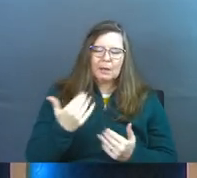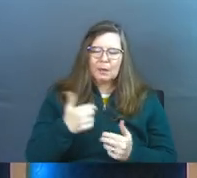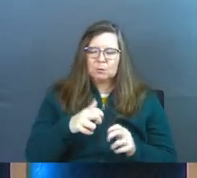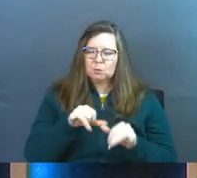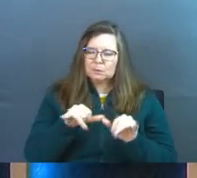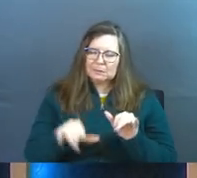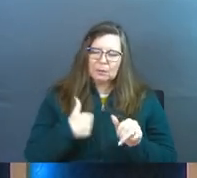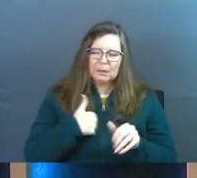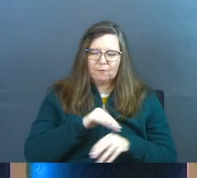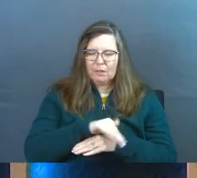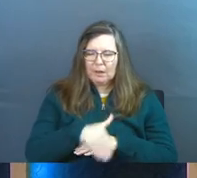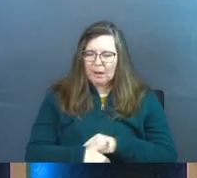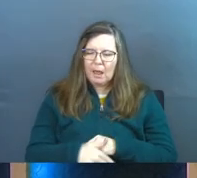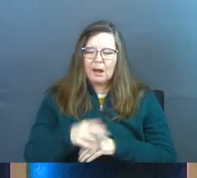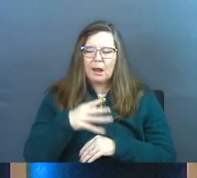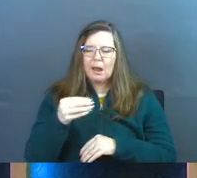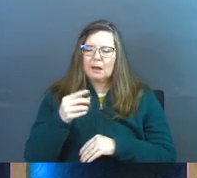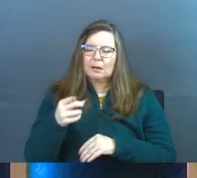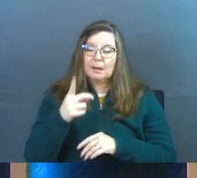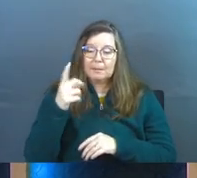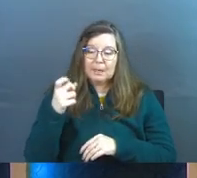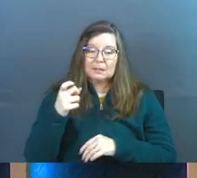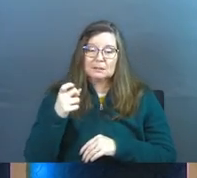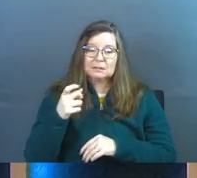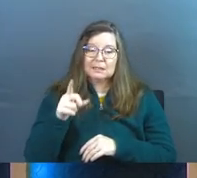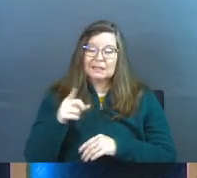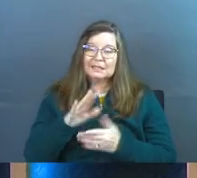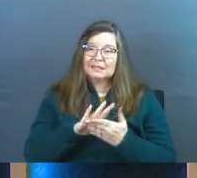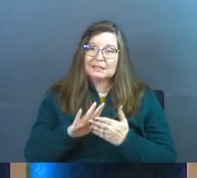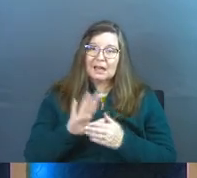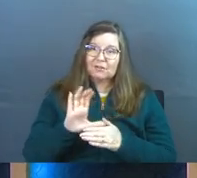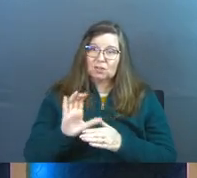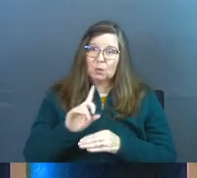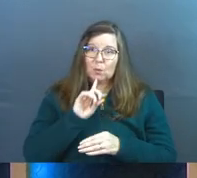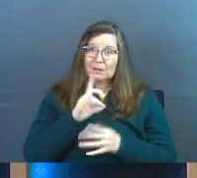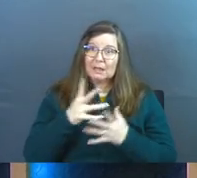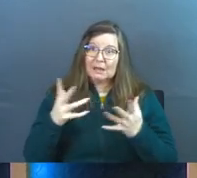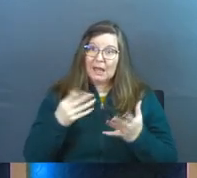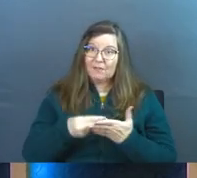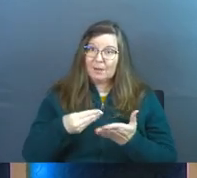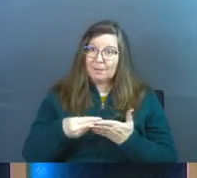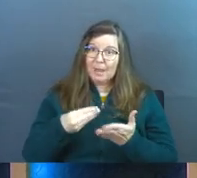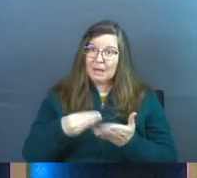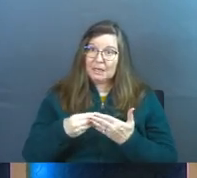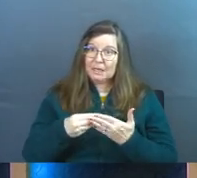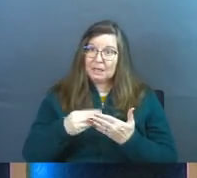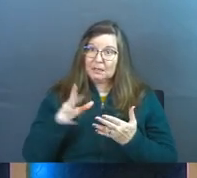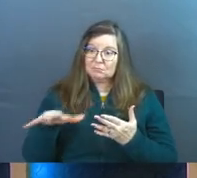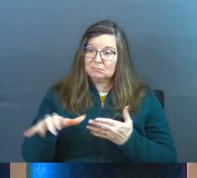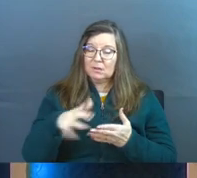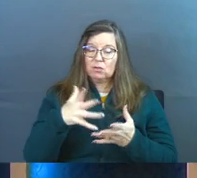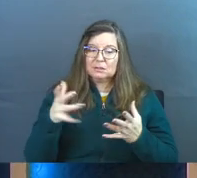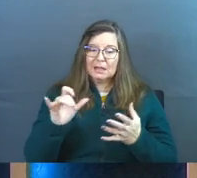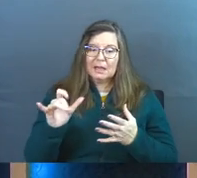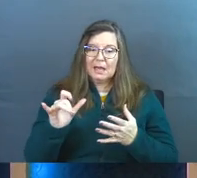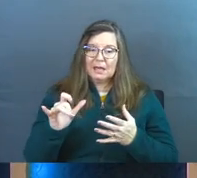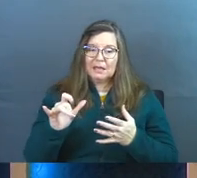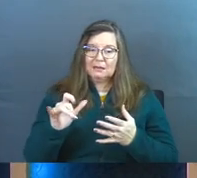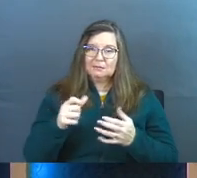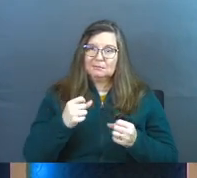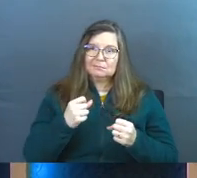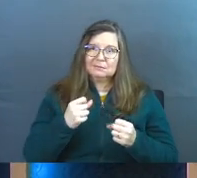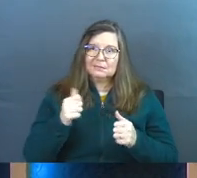and you're going to stay with us for the night. And because it's this kind of a church where there's a lot of money around, there's like